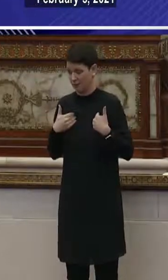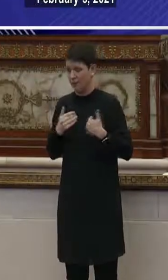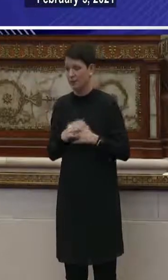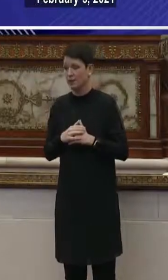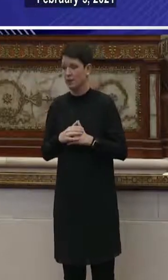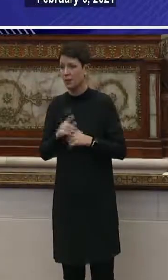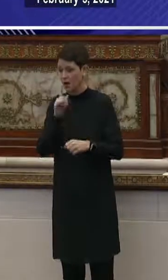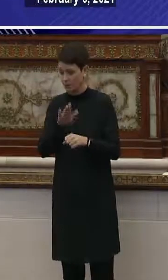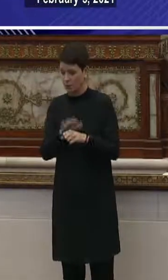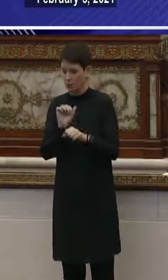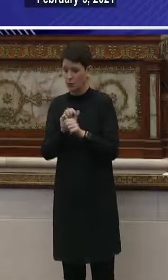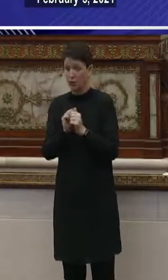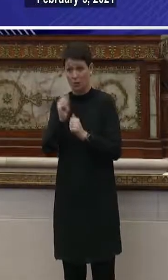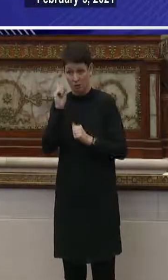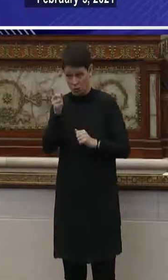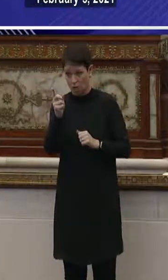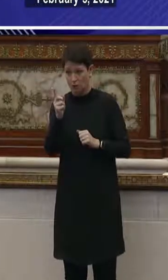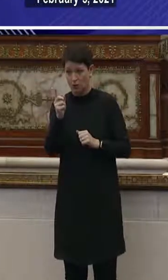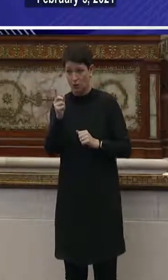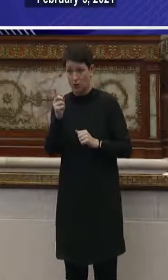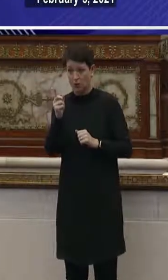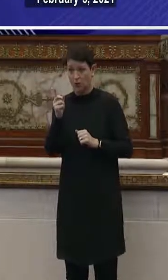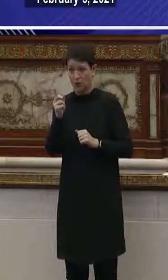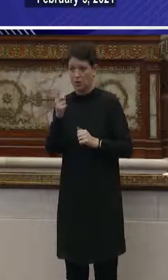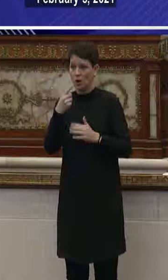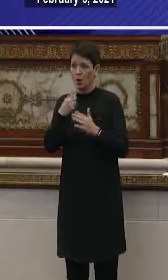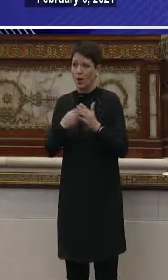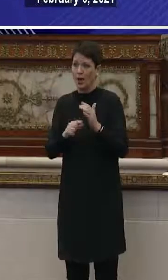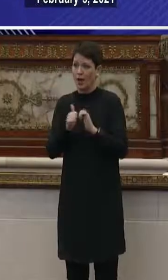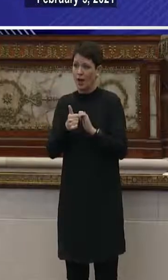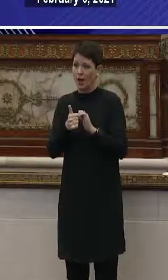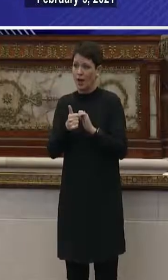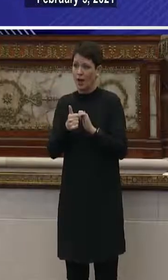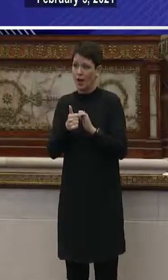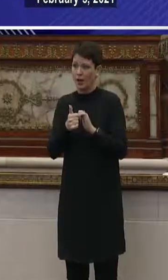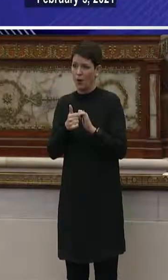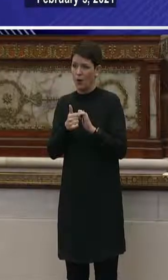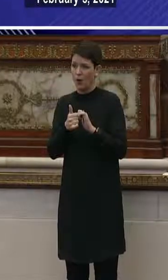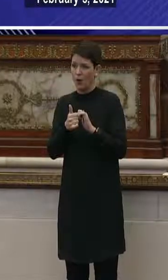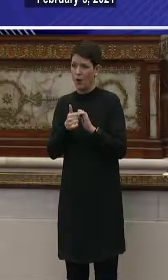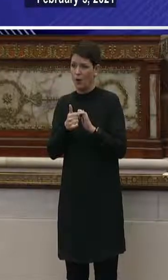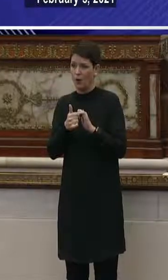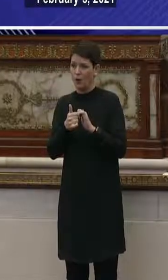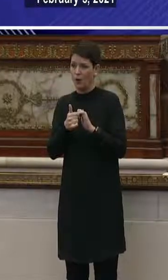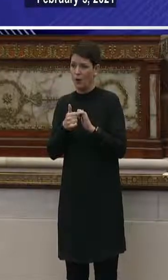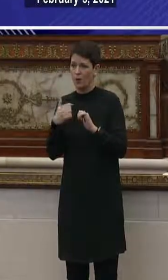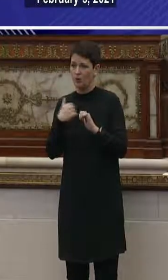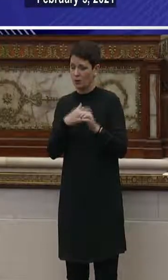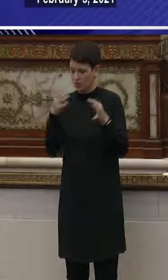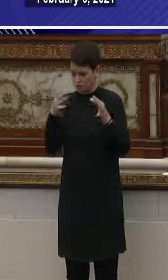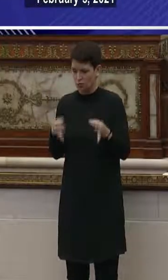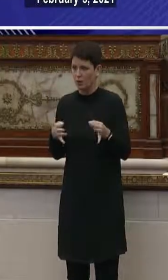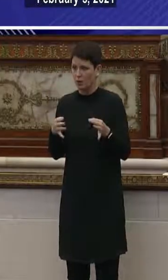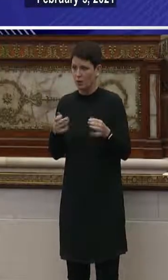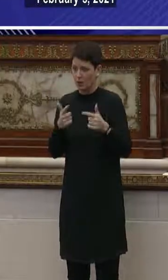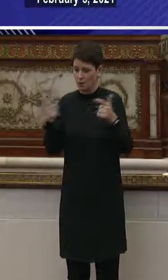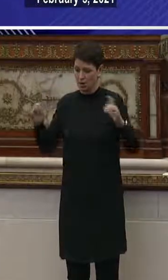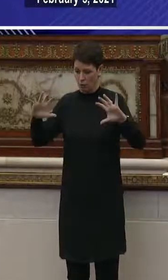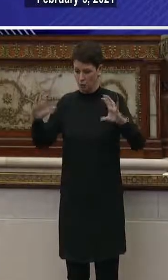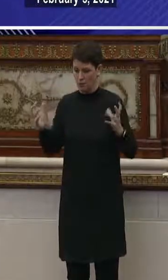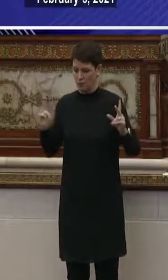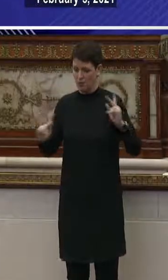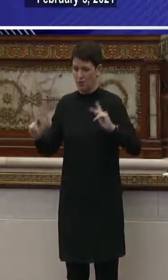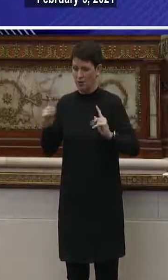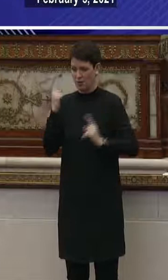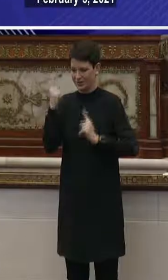I'm committed to working with you about how do we determine who within the very large group of people who might